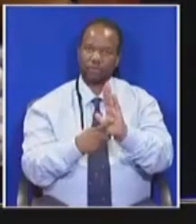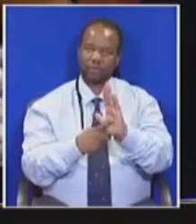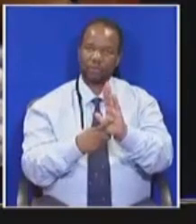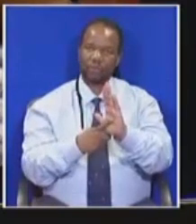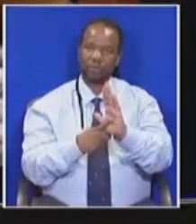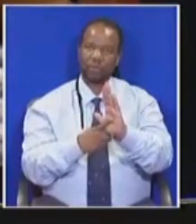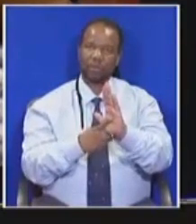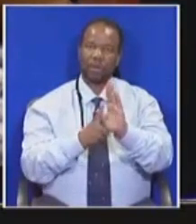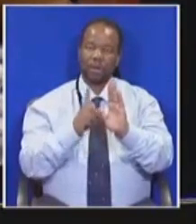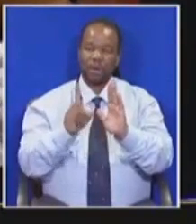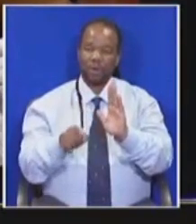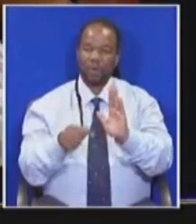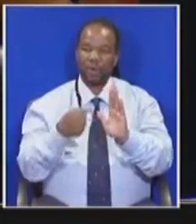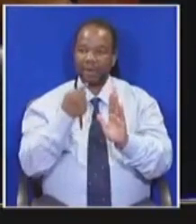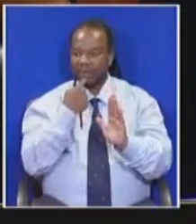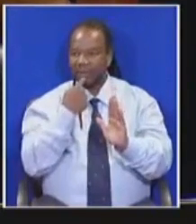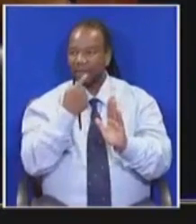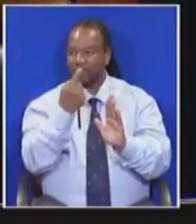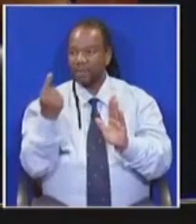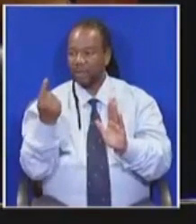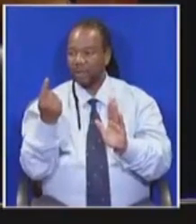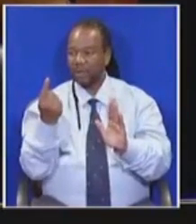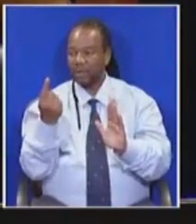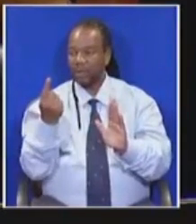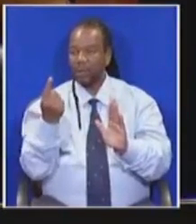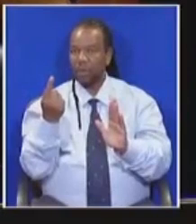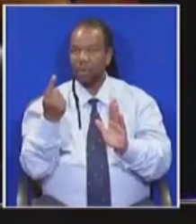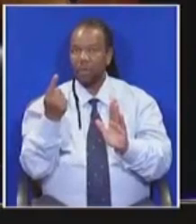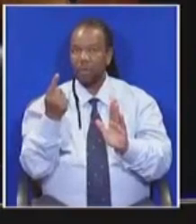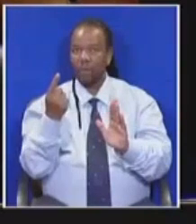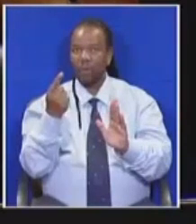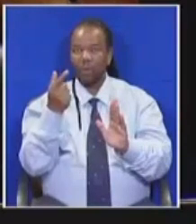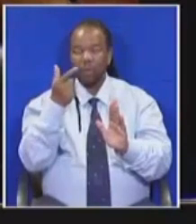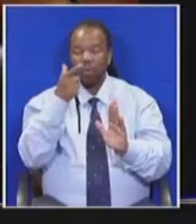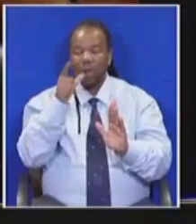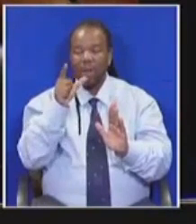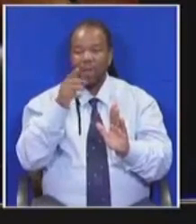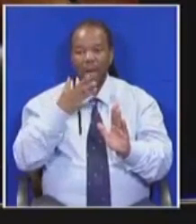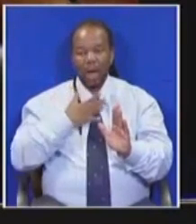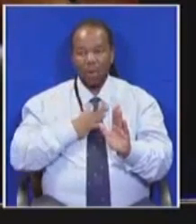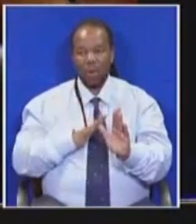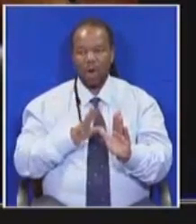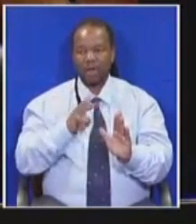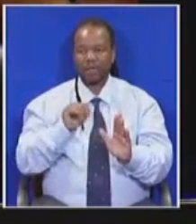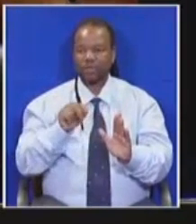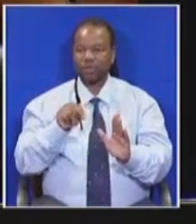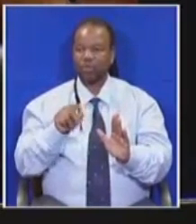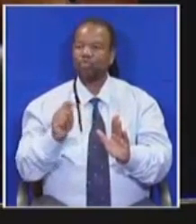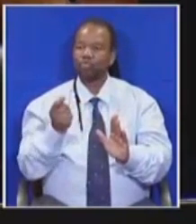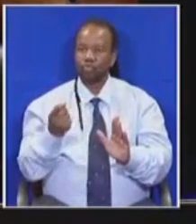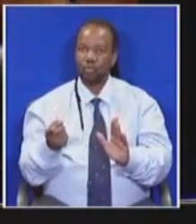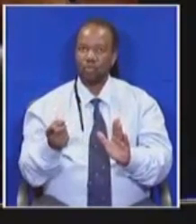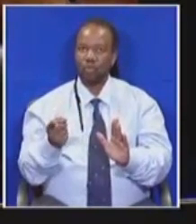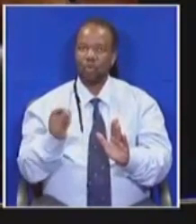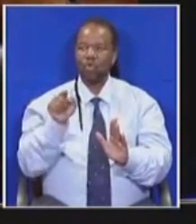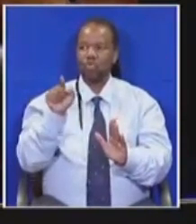know at the correct point what I would wish done. And you will